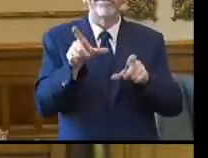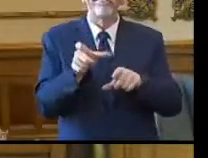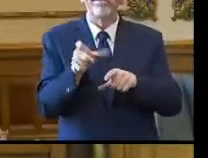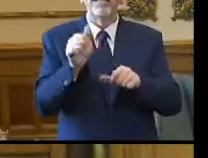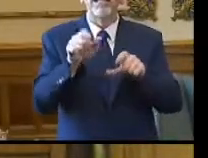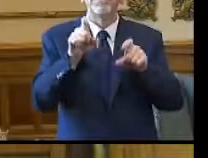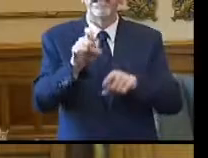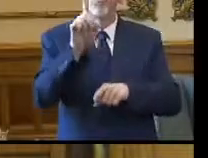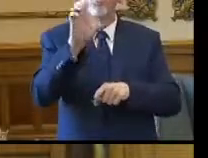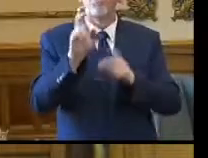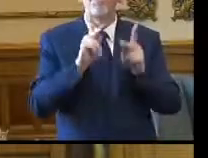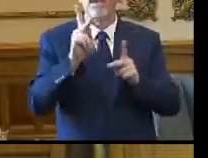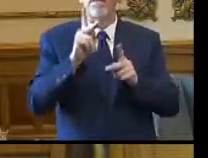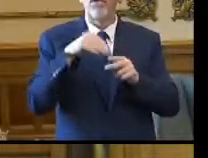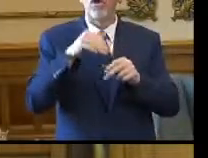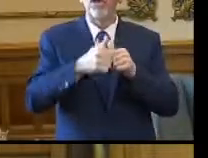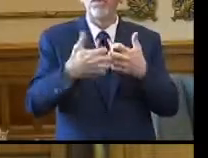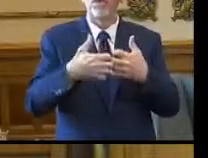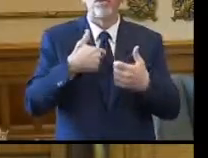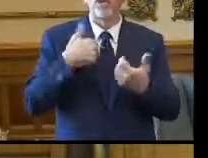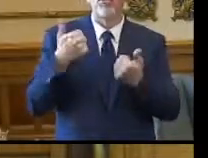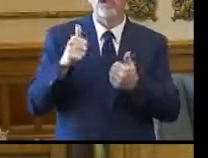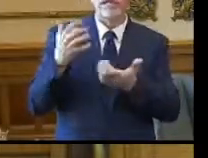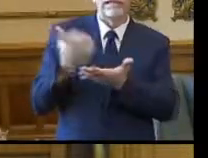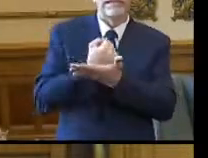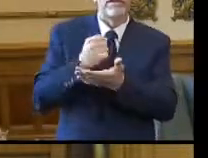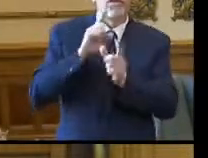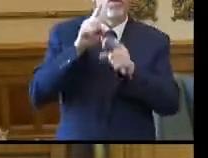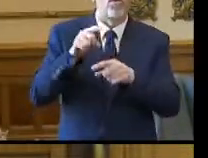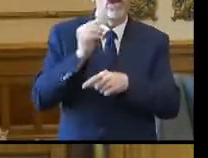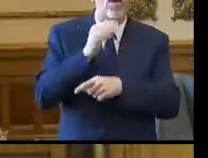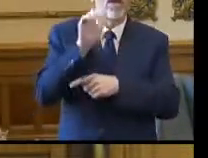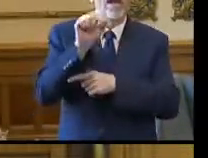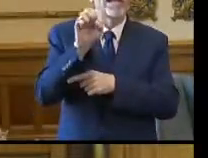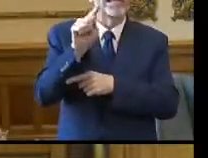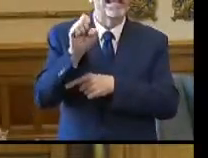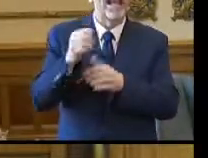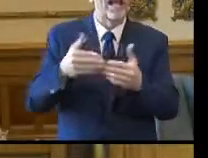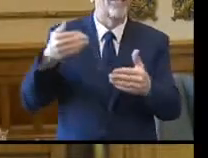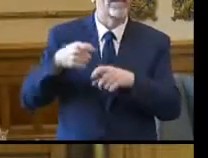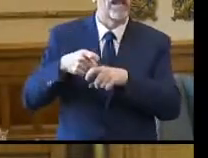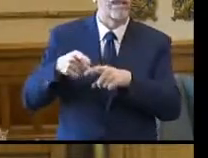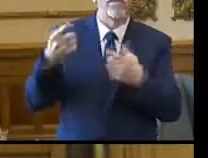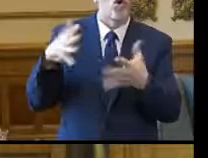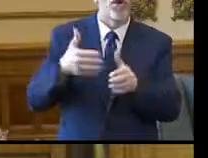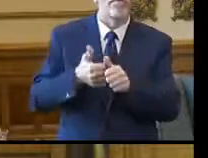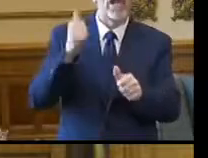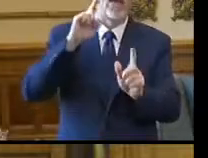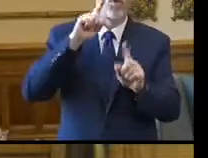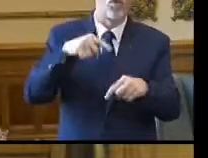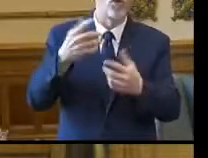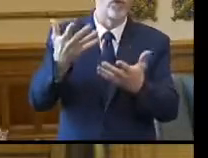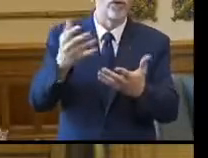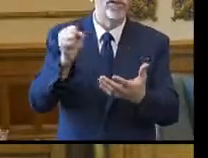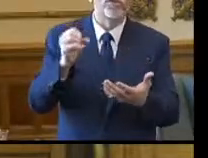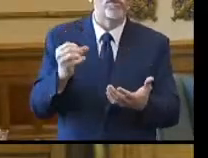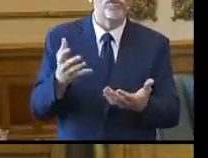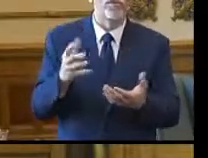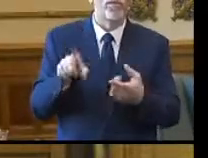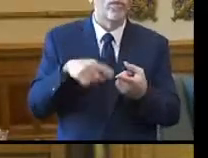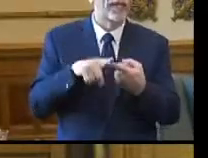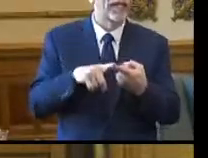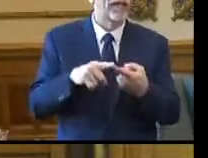people, and we've already tried to jump on it and order those cassettes ahead of time, and they're already on back order. So no, I don't have